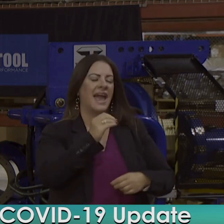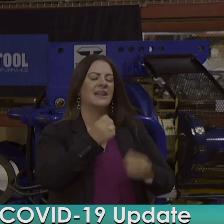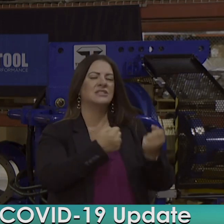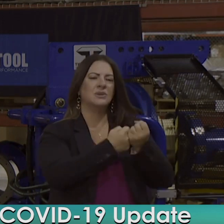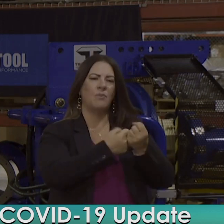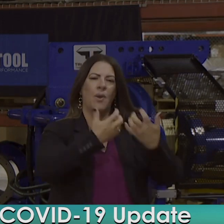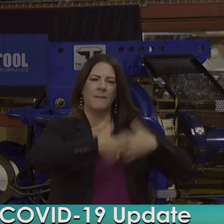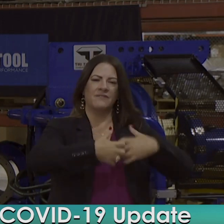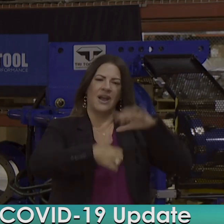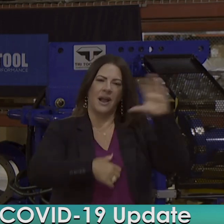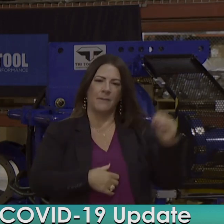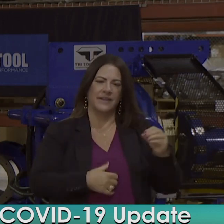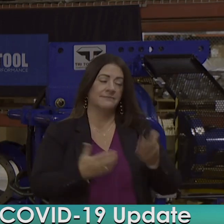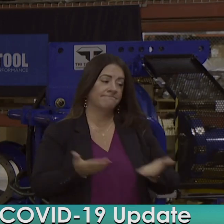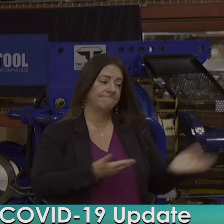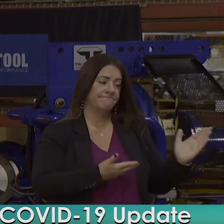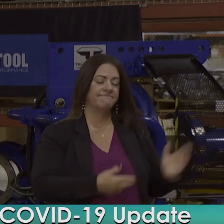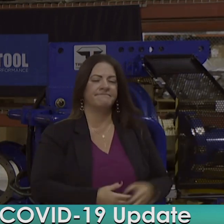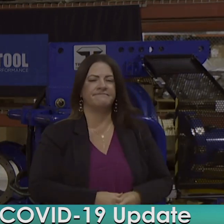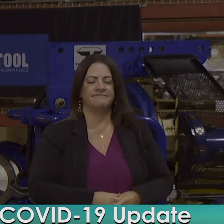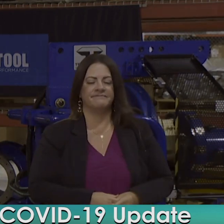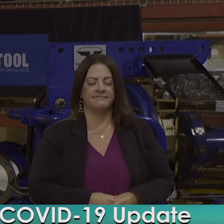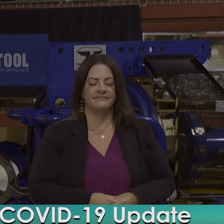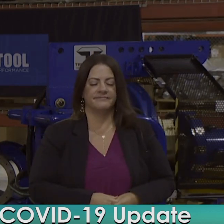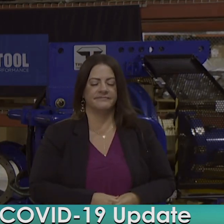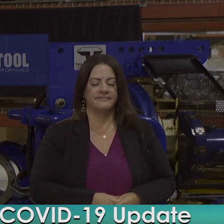California as well. Dr. Angel?